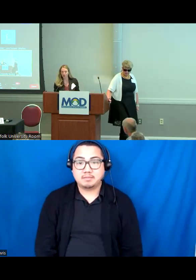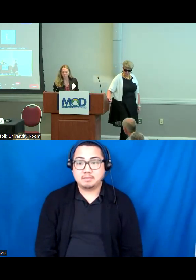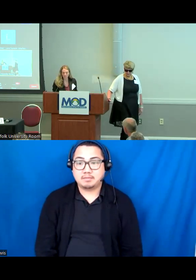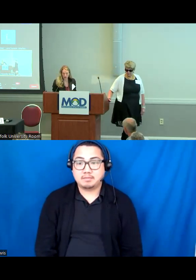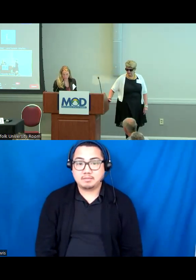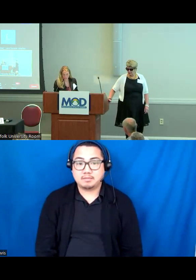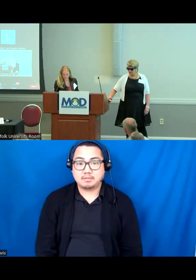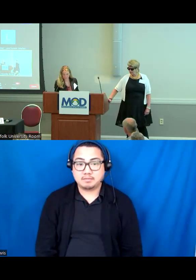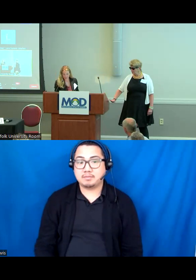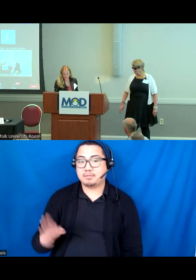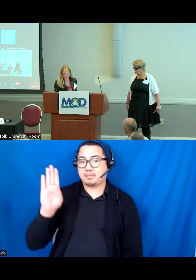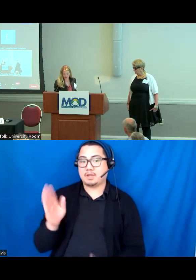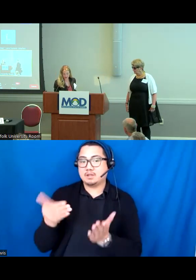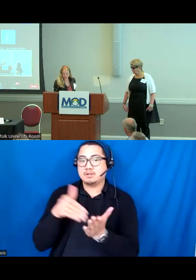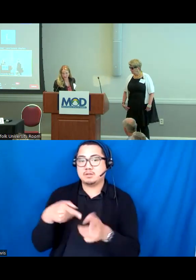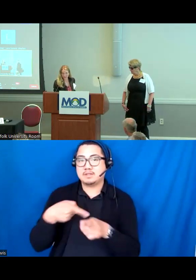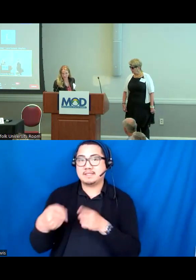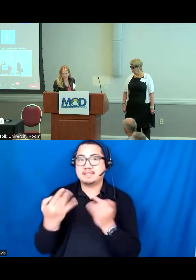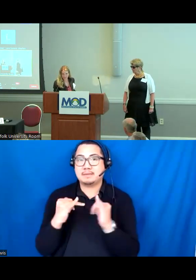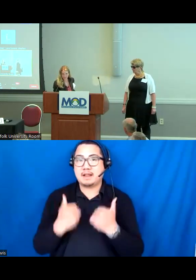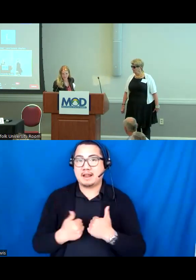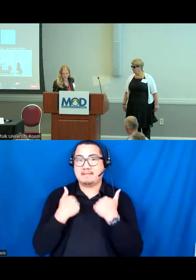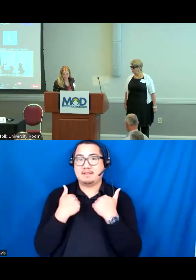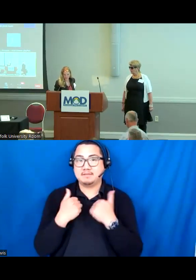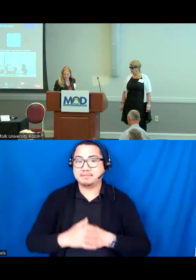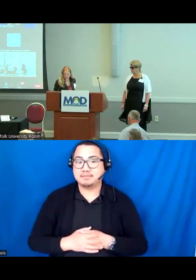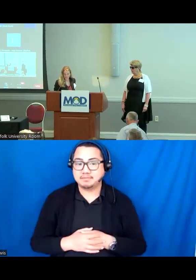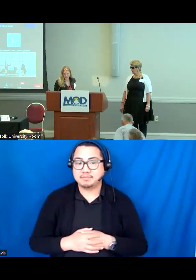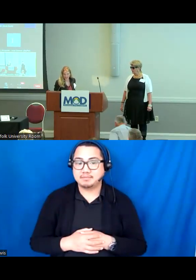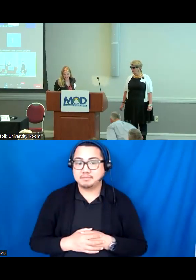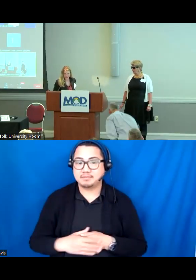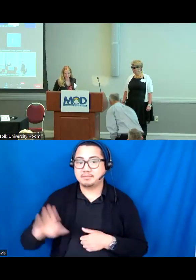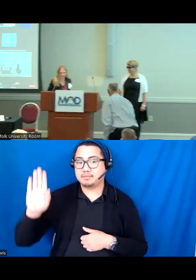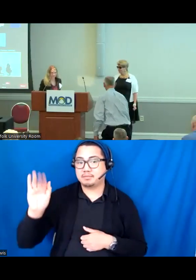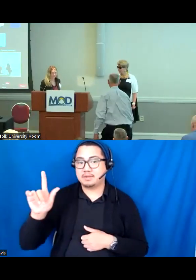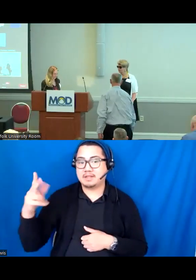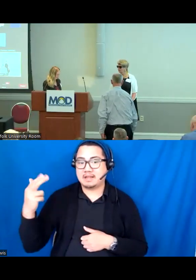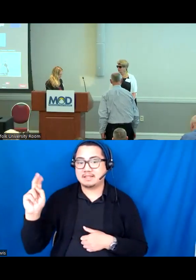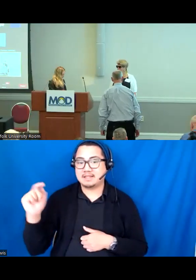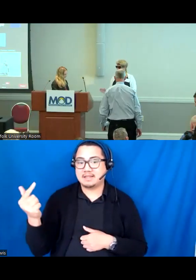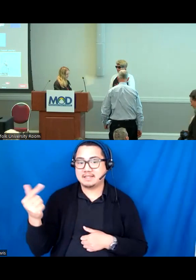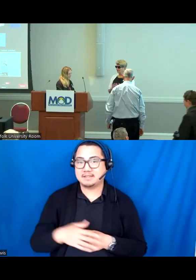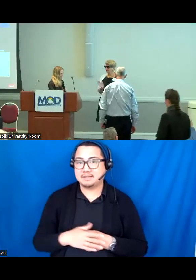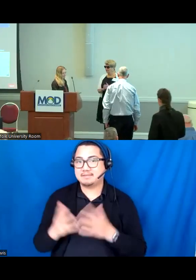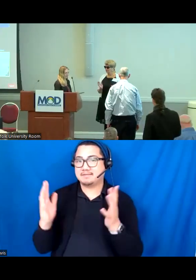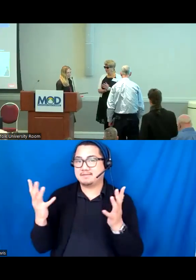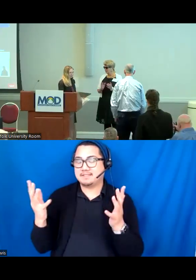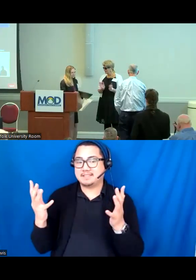So the Boston Center for Independent Living, that's Bill Henning.